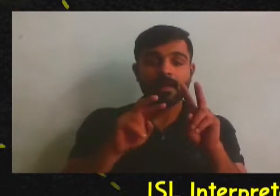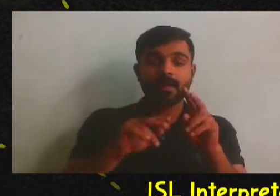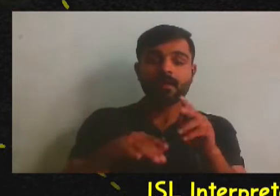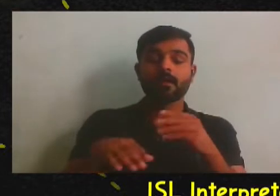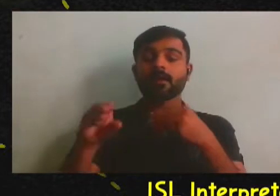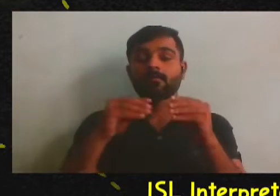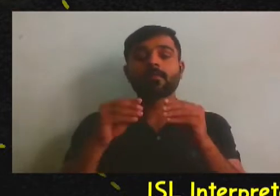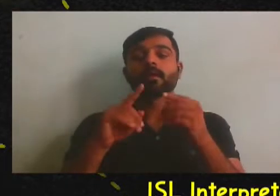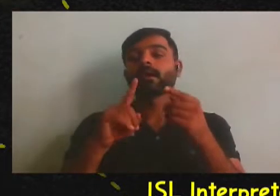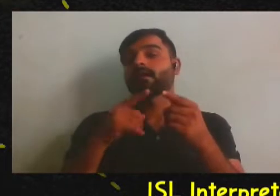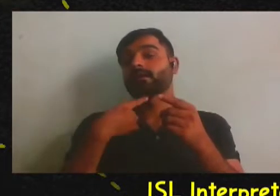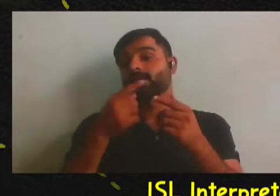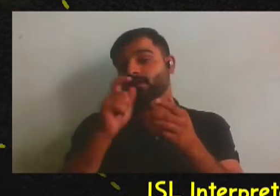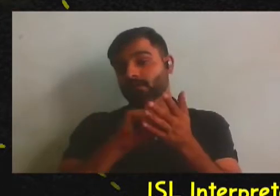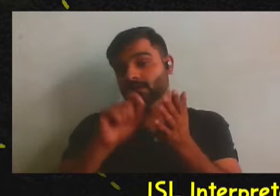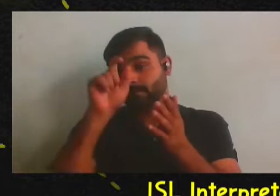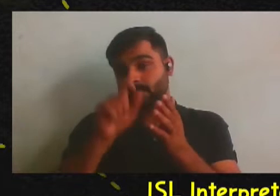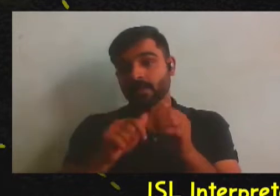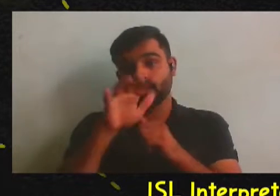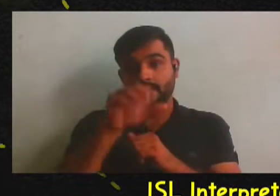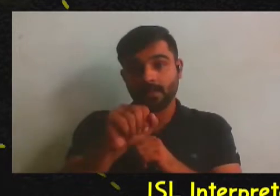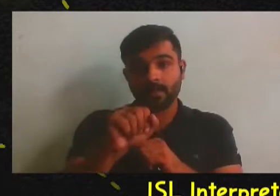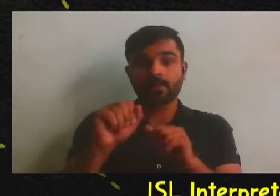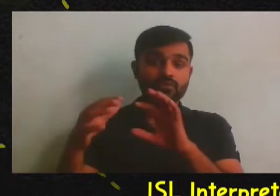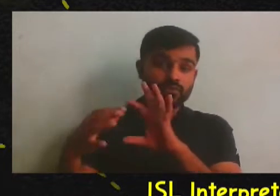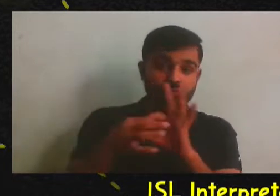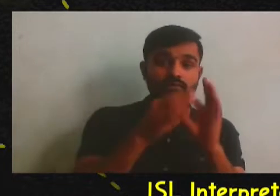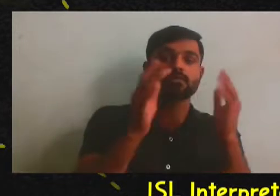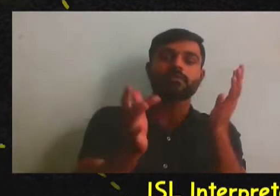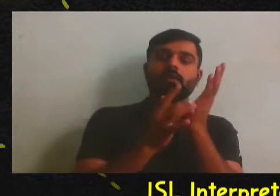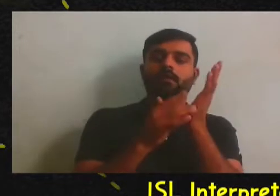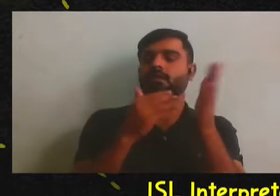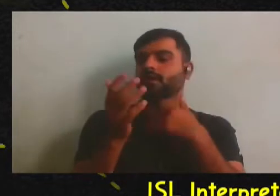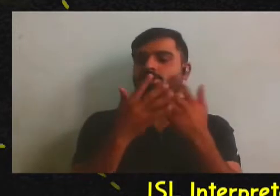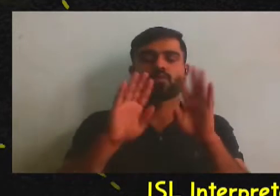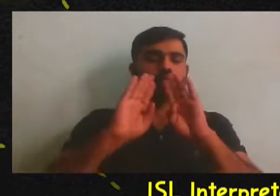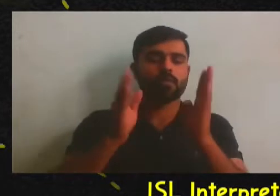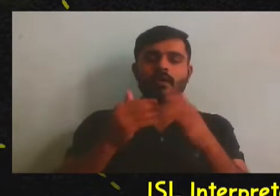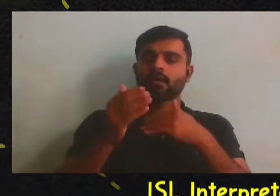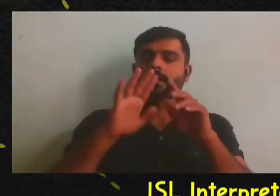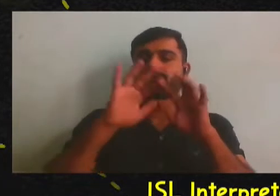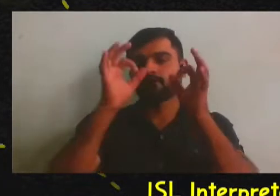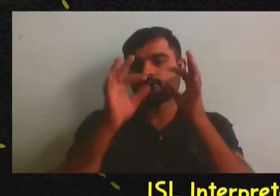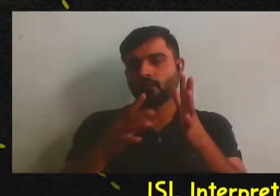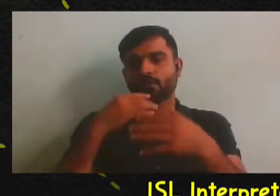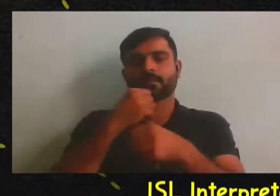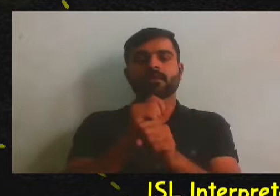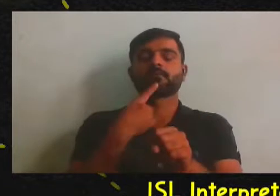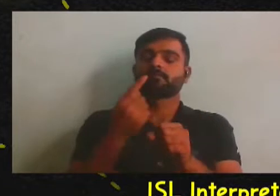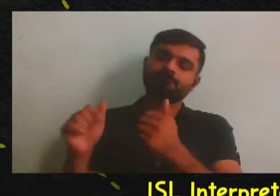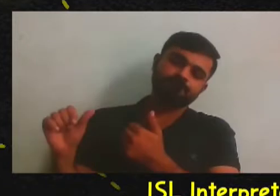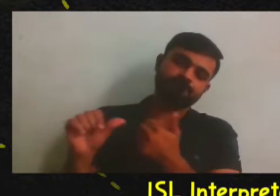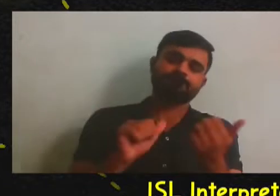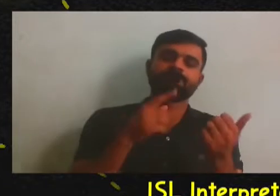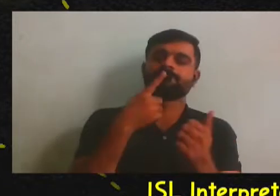in the ether that one is able to access through technology, whatever shape or form it may take. So I want to come back also